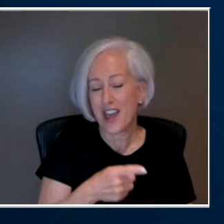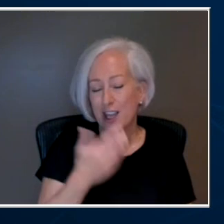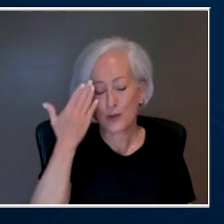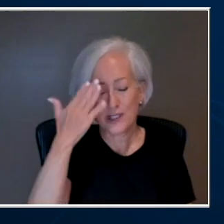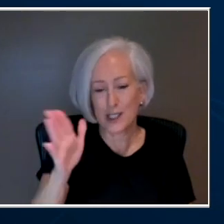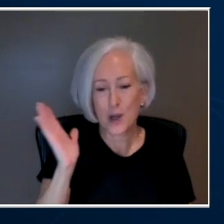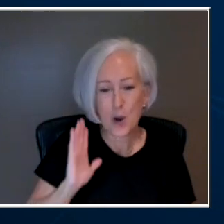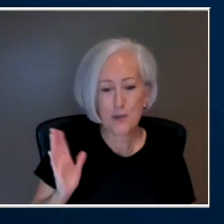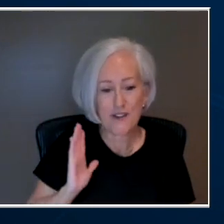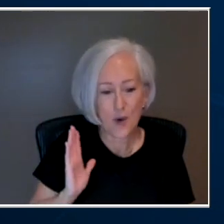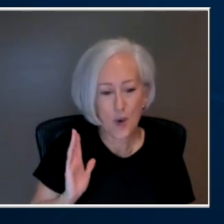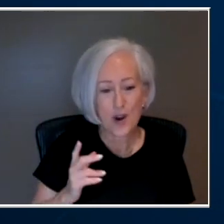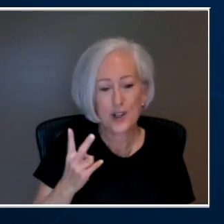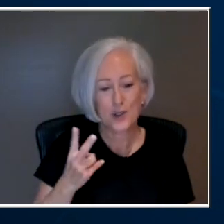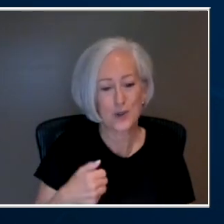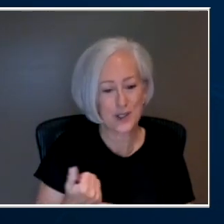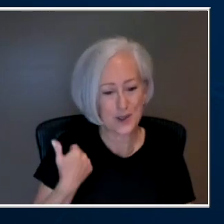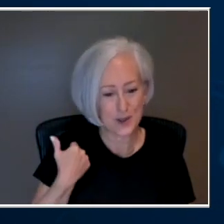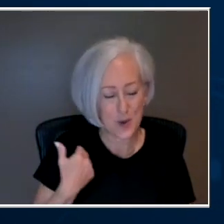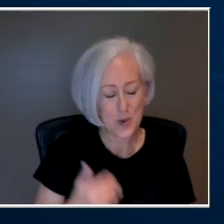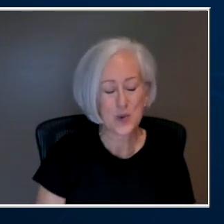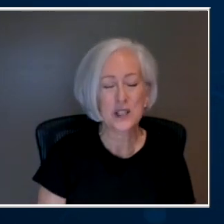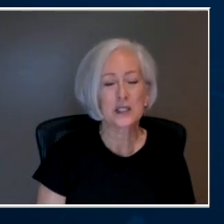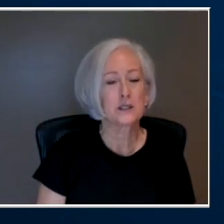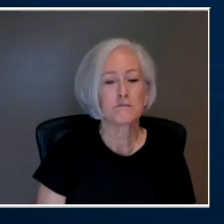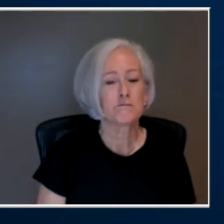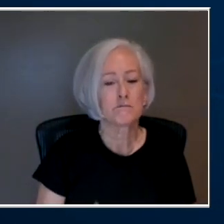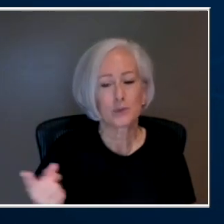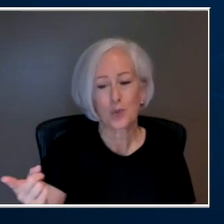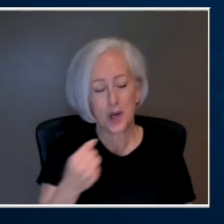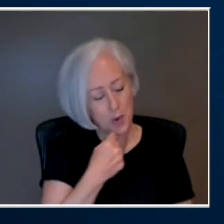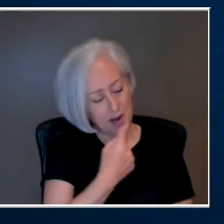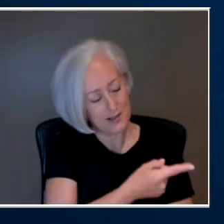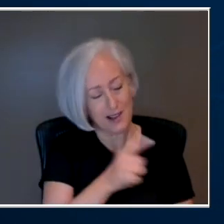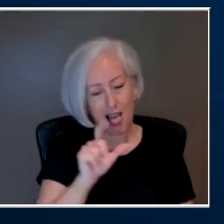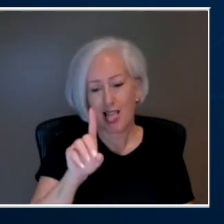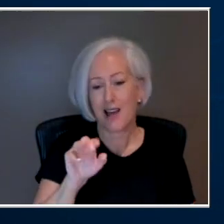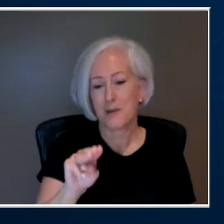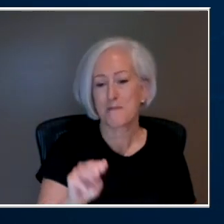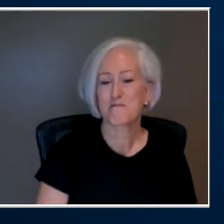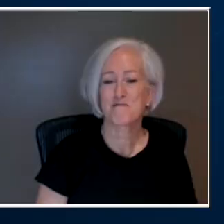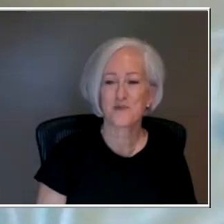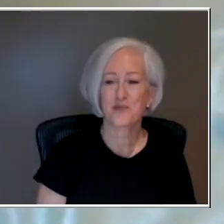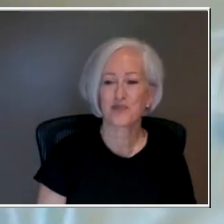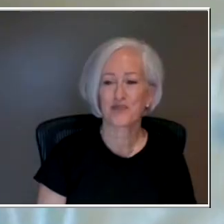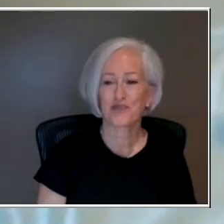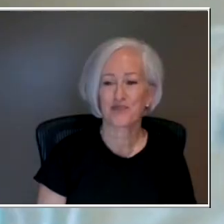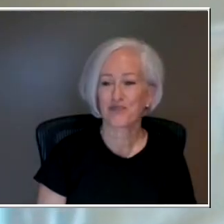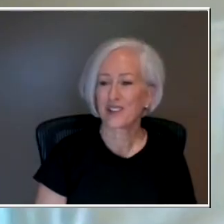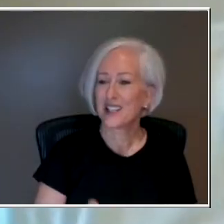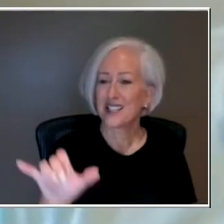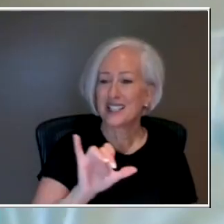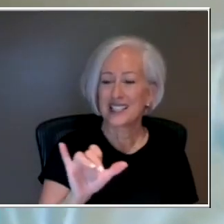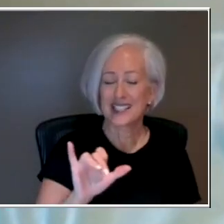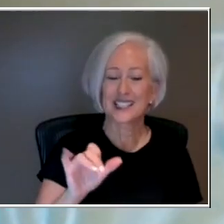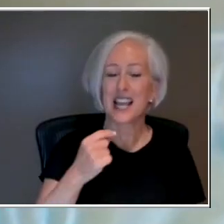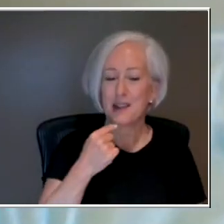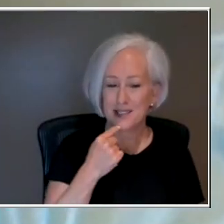2 years ago. What do you want to say to Adam? Well, like what I said when